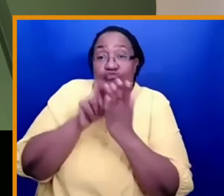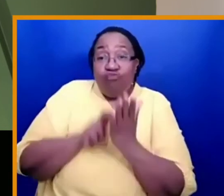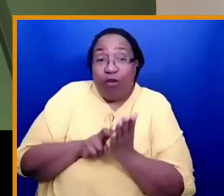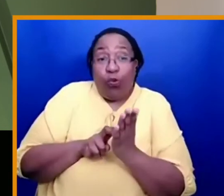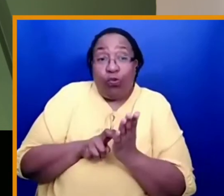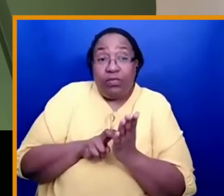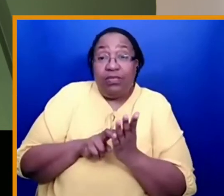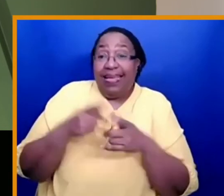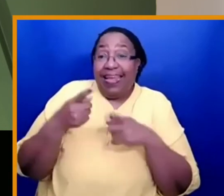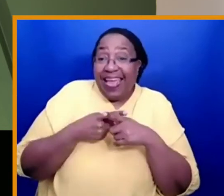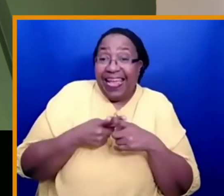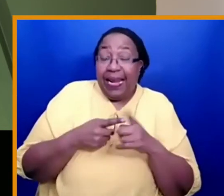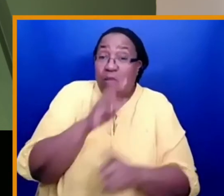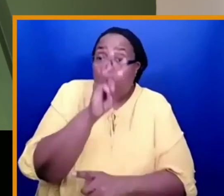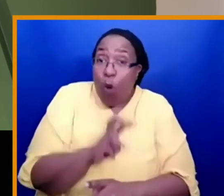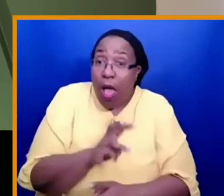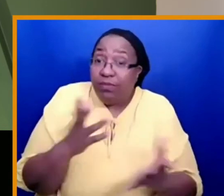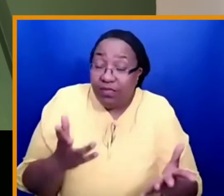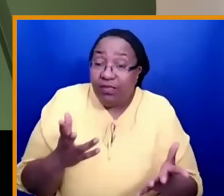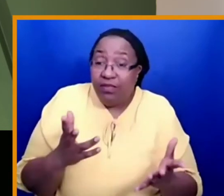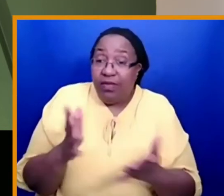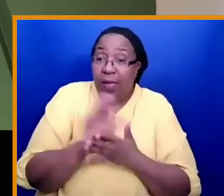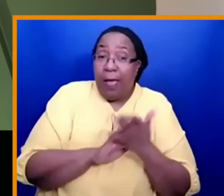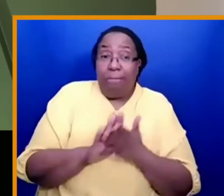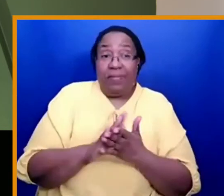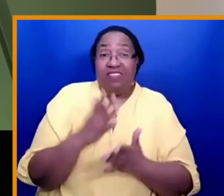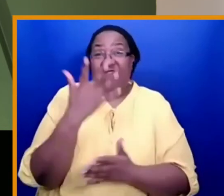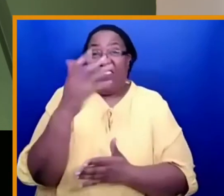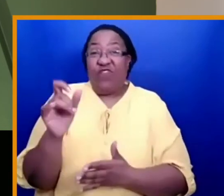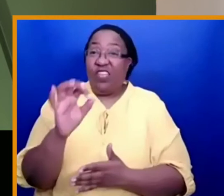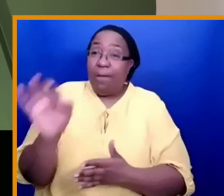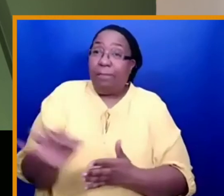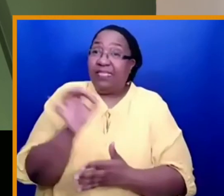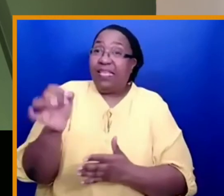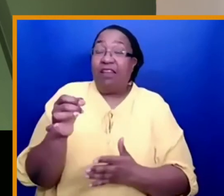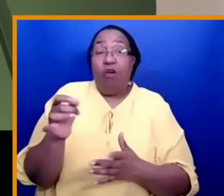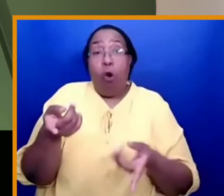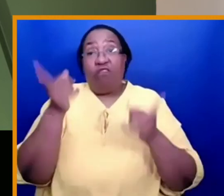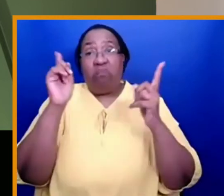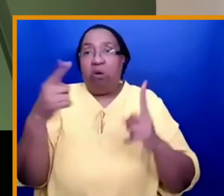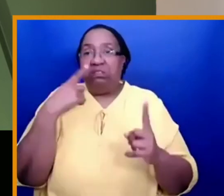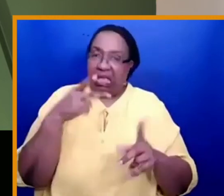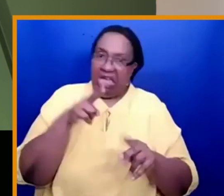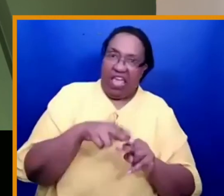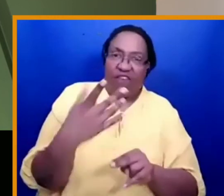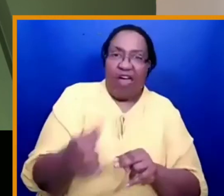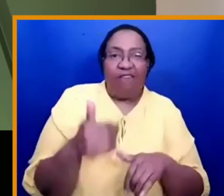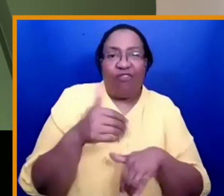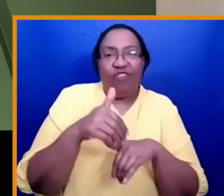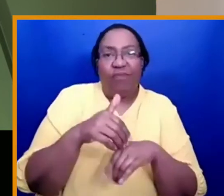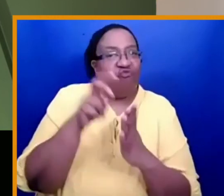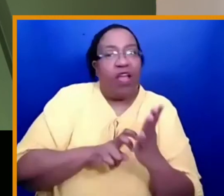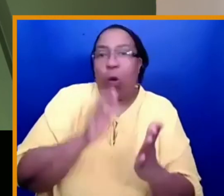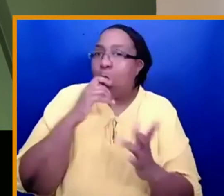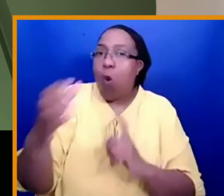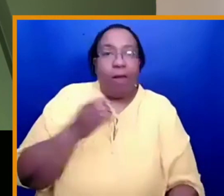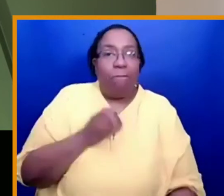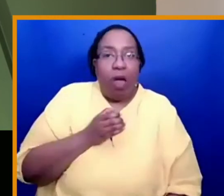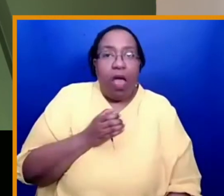given that nearly 50% of employers have said they wouldn't hire someone with a criminal record, we are at a crisis